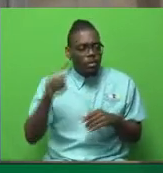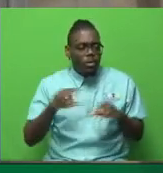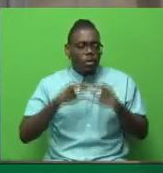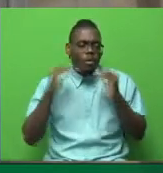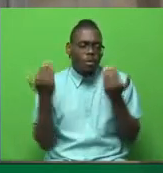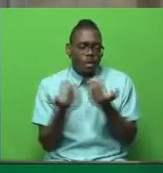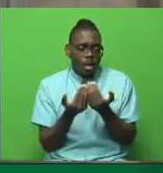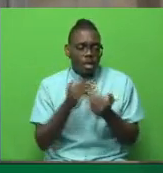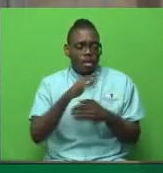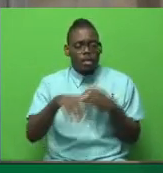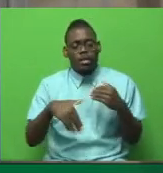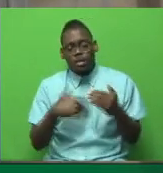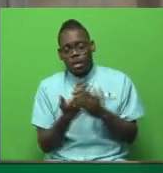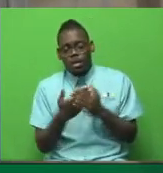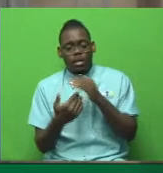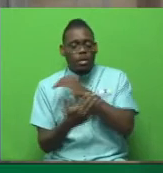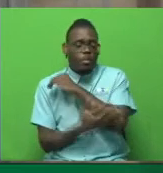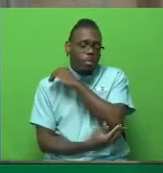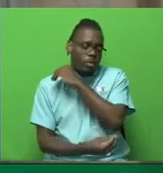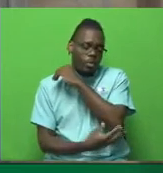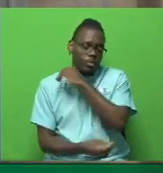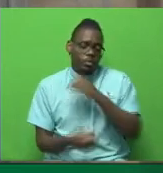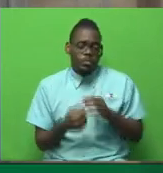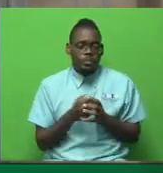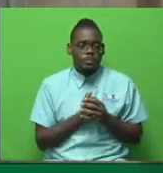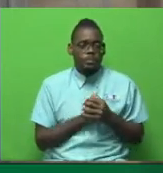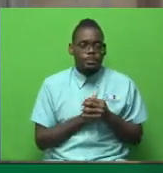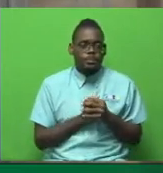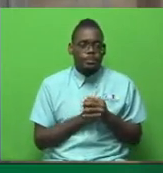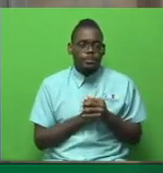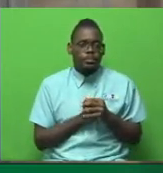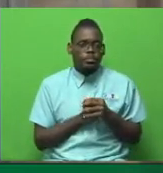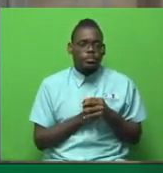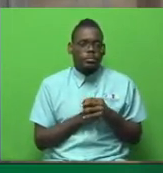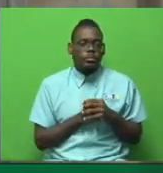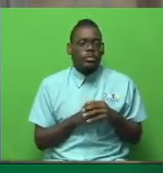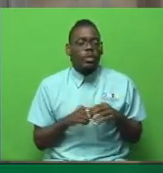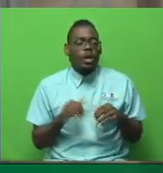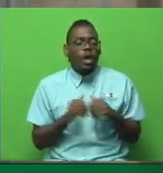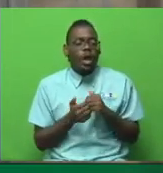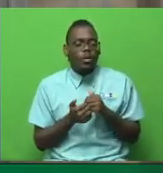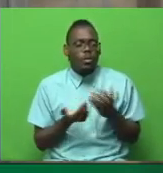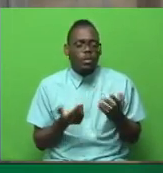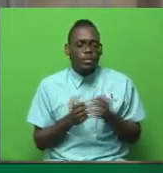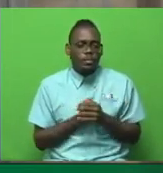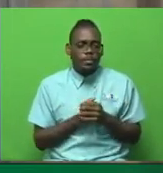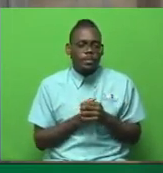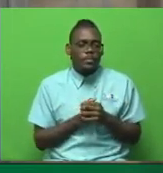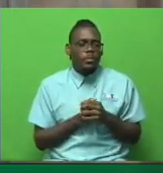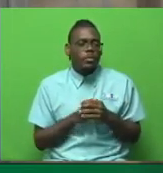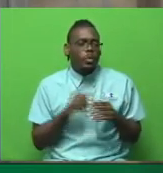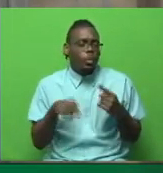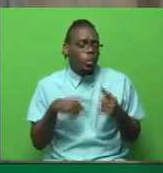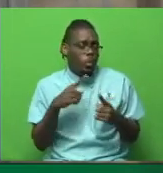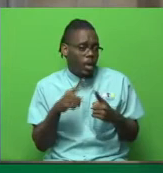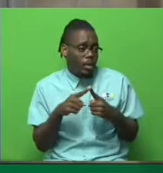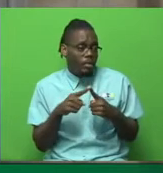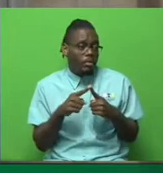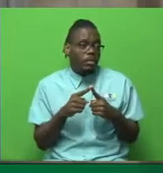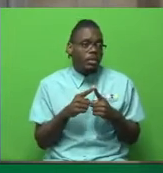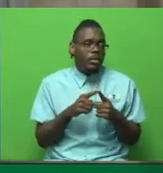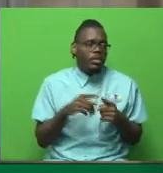vulnerable groups it's on page 109. but how could this be achieved when mysterious occurrences happen